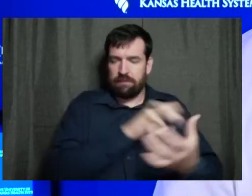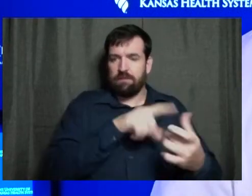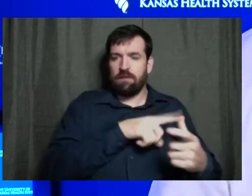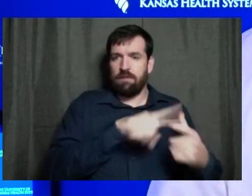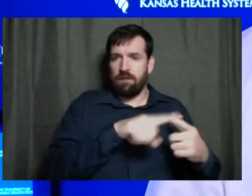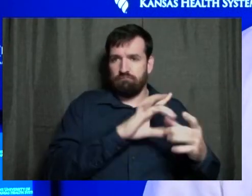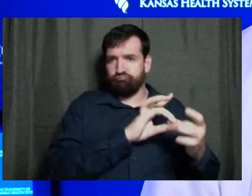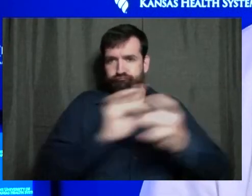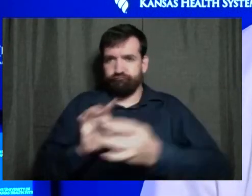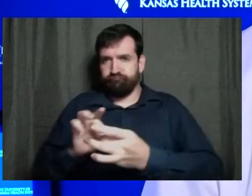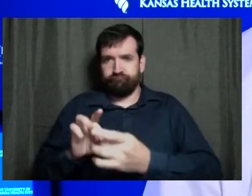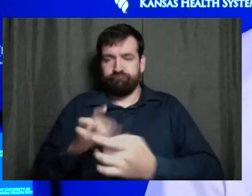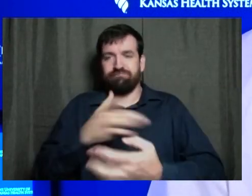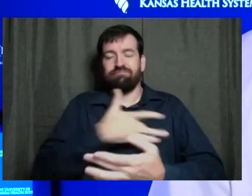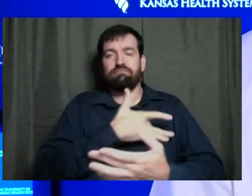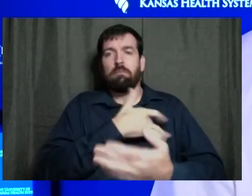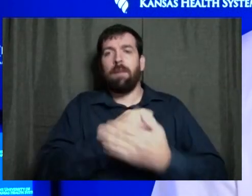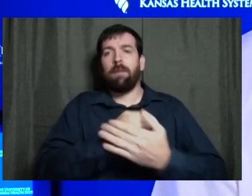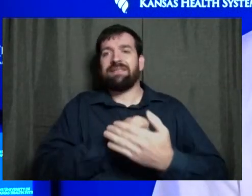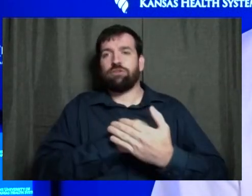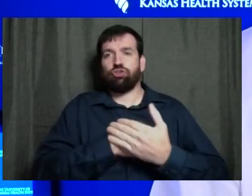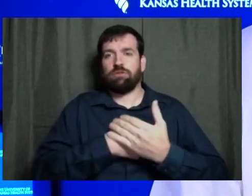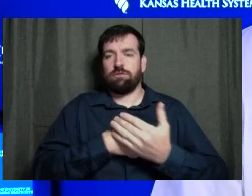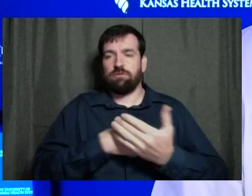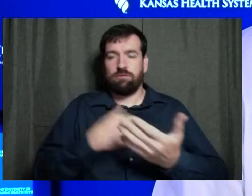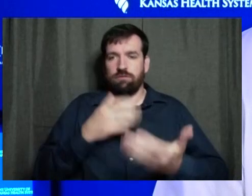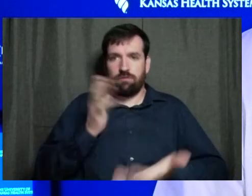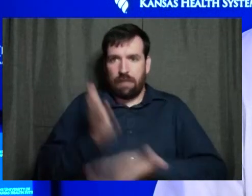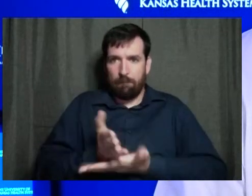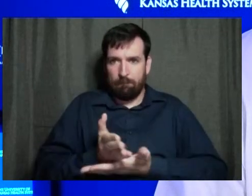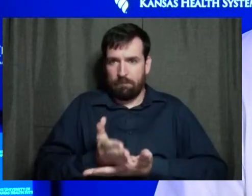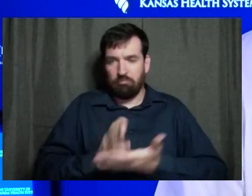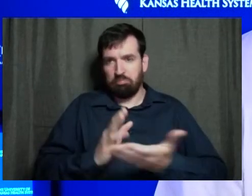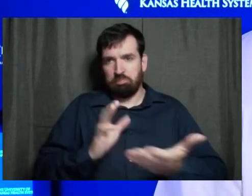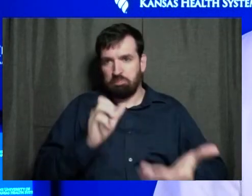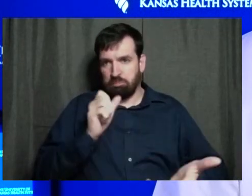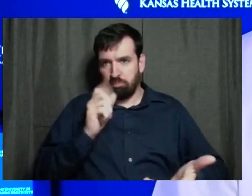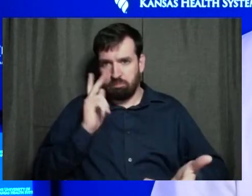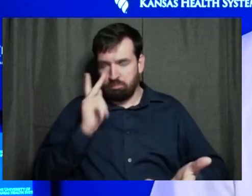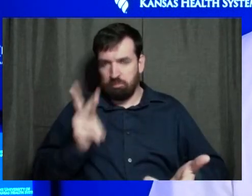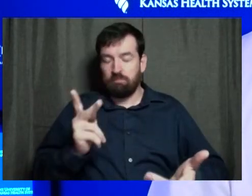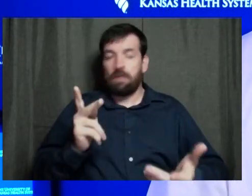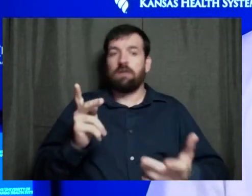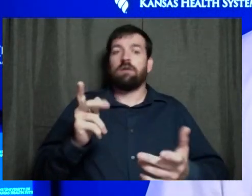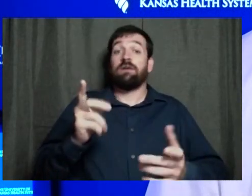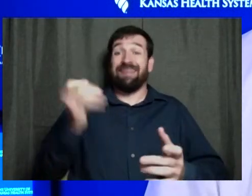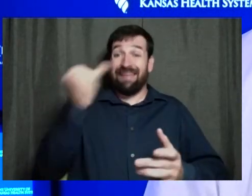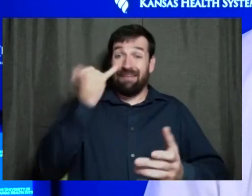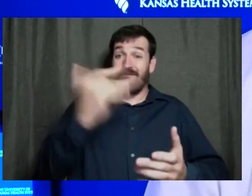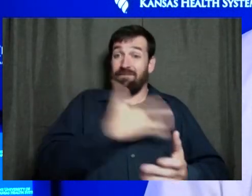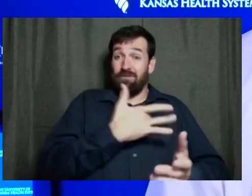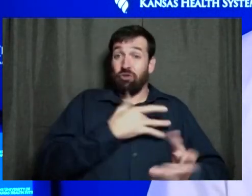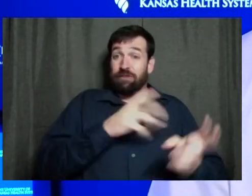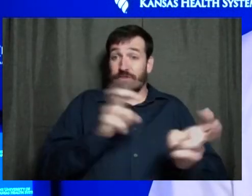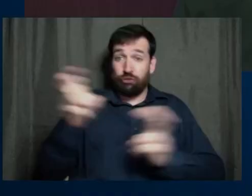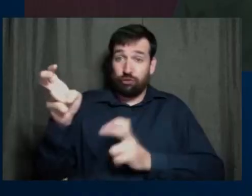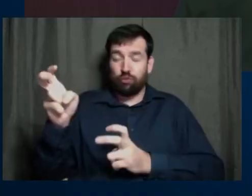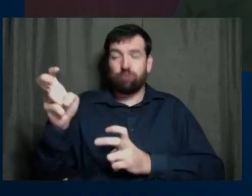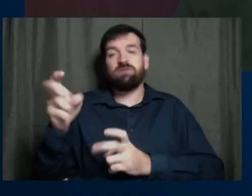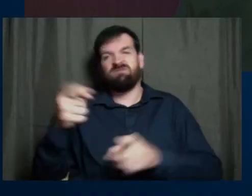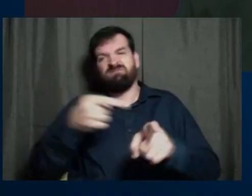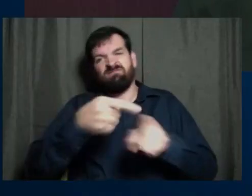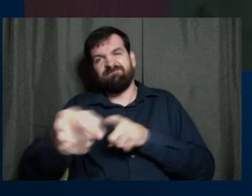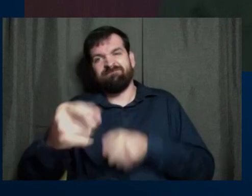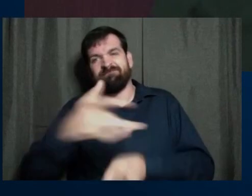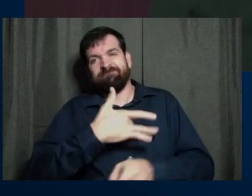stop because of that. So I would certainly, if you continue to have cardiac issues, I would certainly seek the opinion of a cardiologist. Good